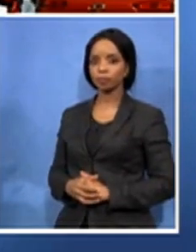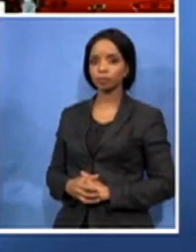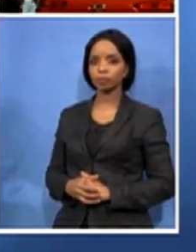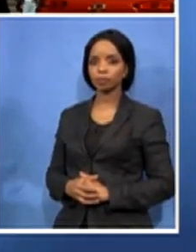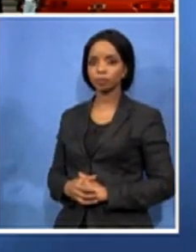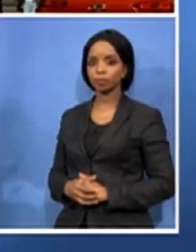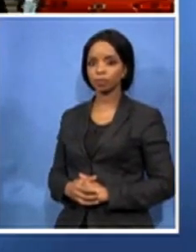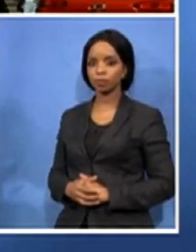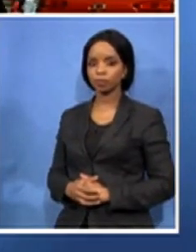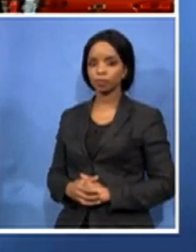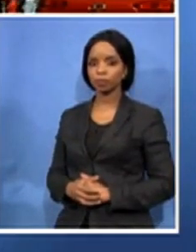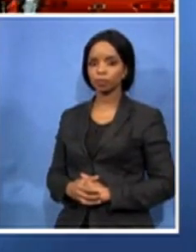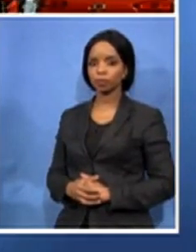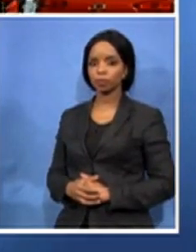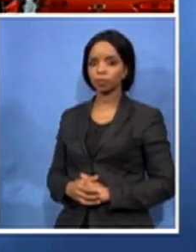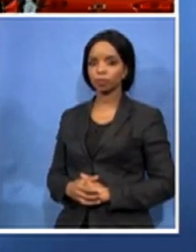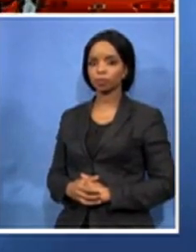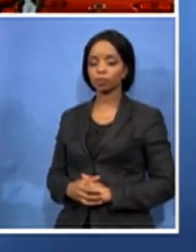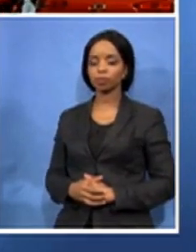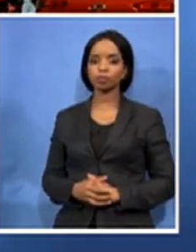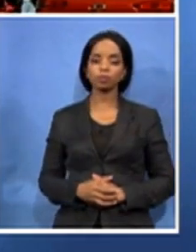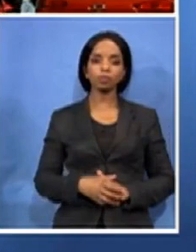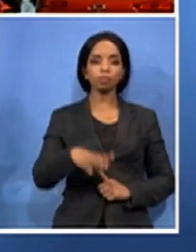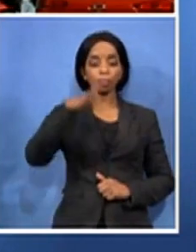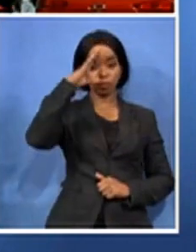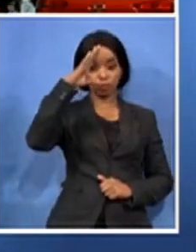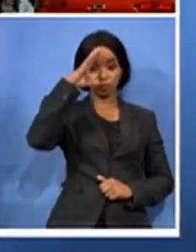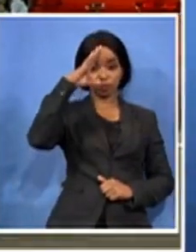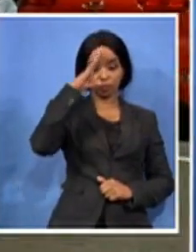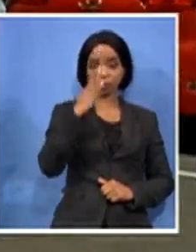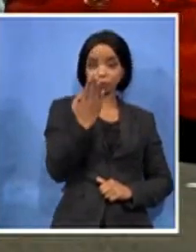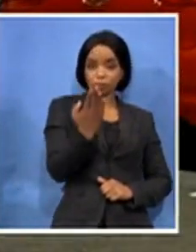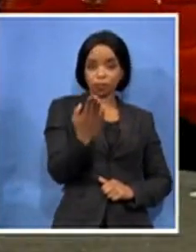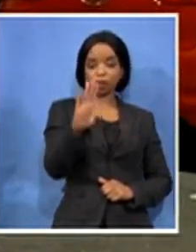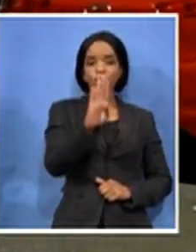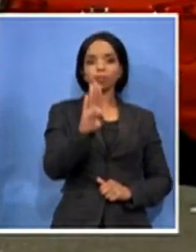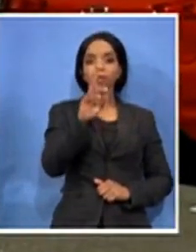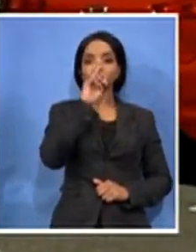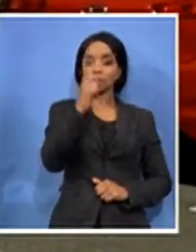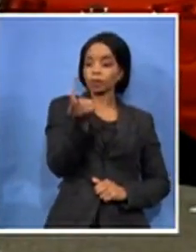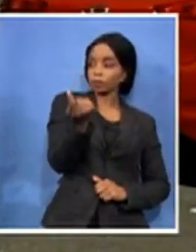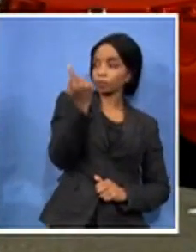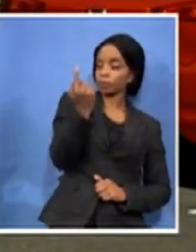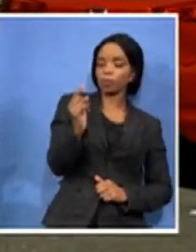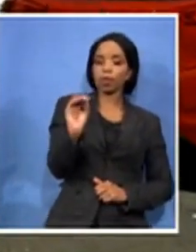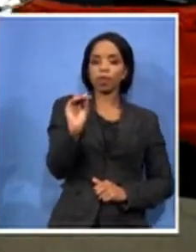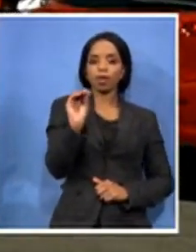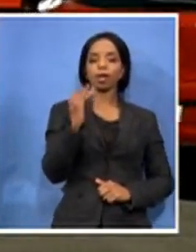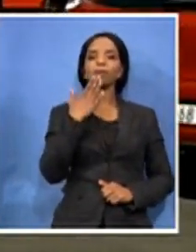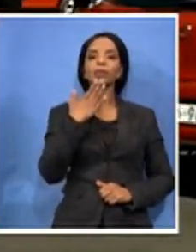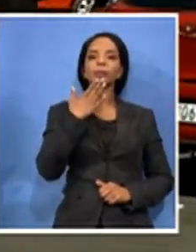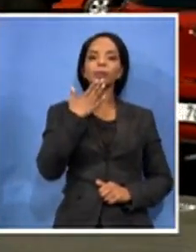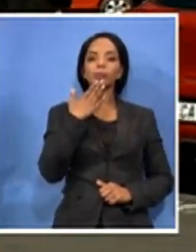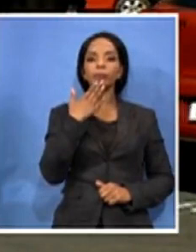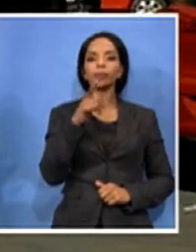Blaine, yes, good afternoon to you. And as you'll see behind me, a group of church leaders, I'll just step out of shot for a second, are